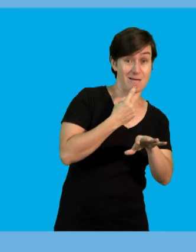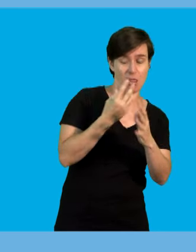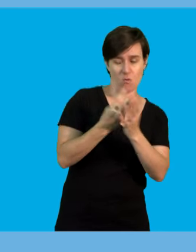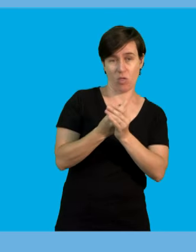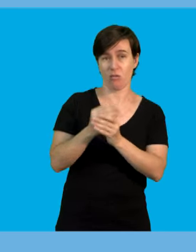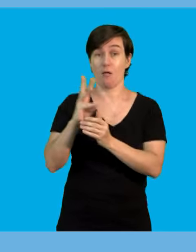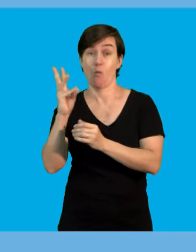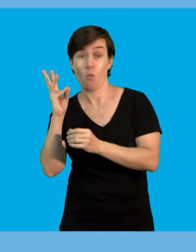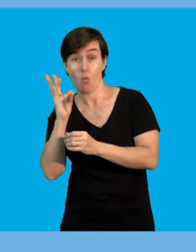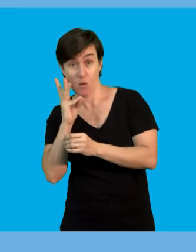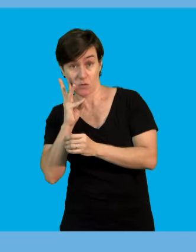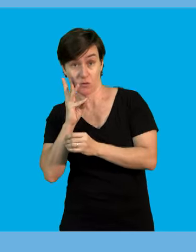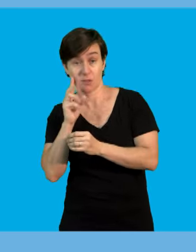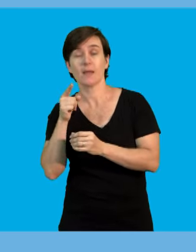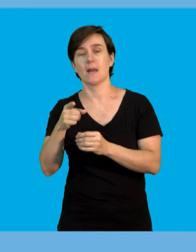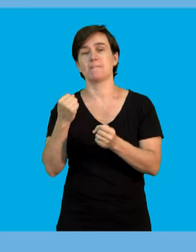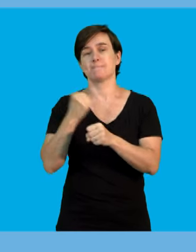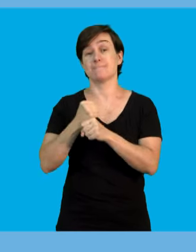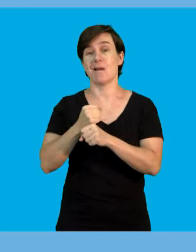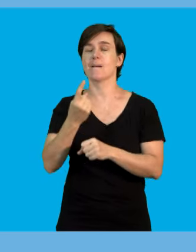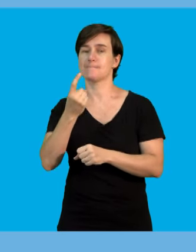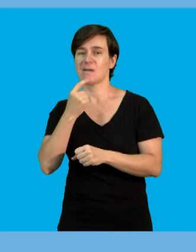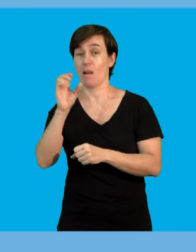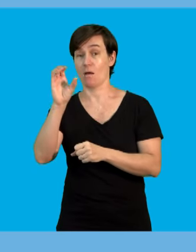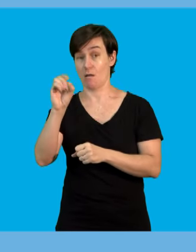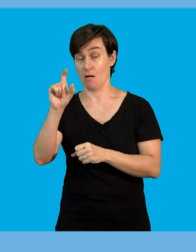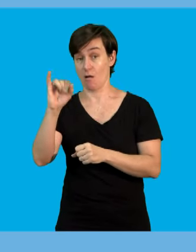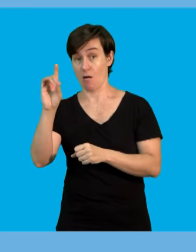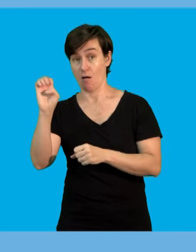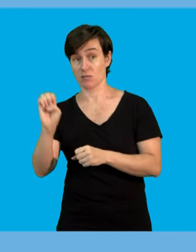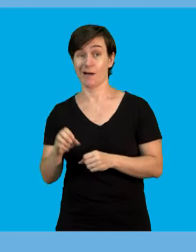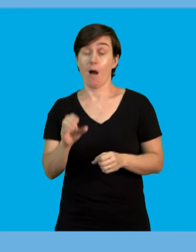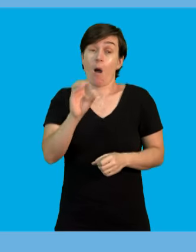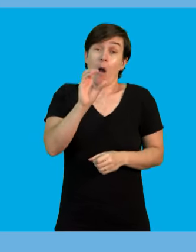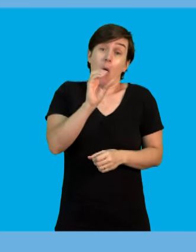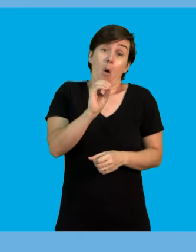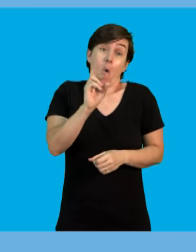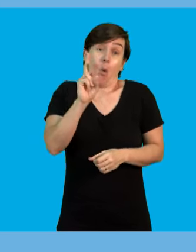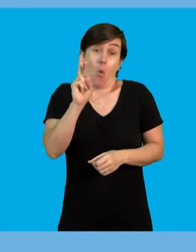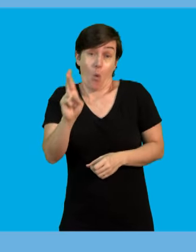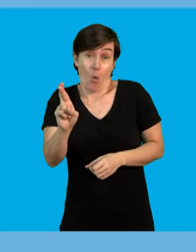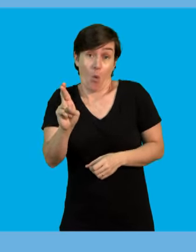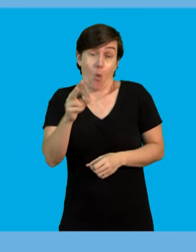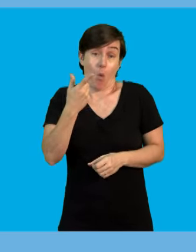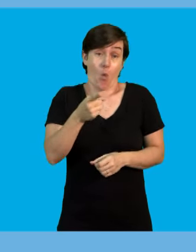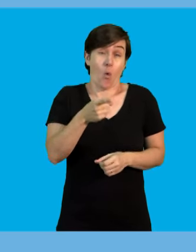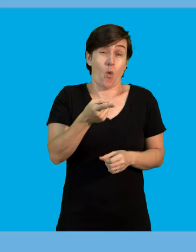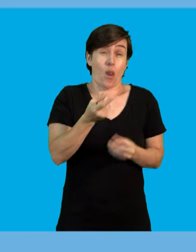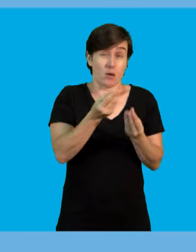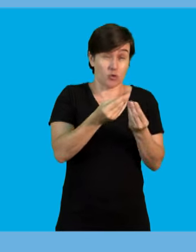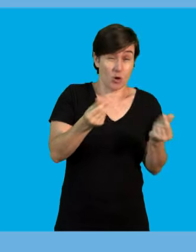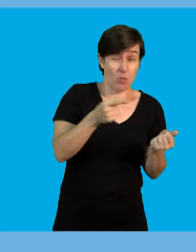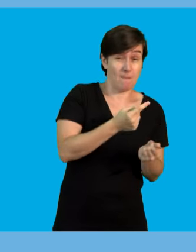when metal reacts with water, we are going to get our metal hydroxide. Or if we are having a reaction of a